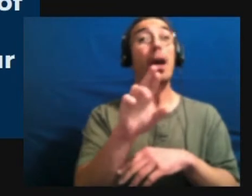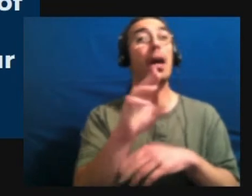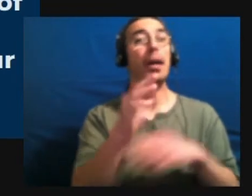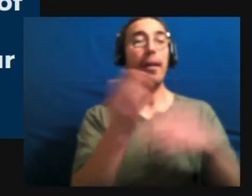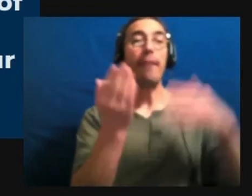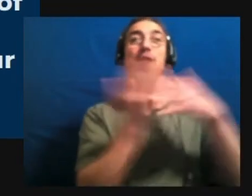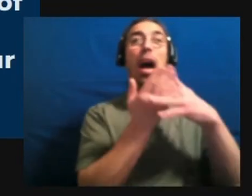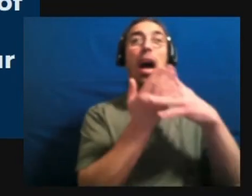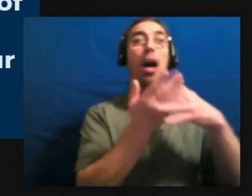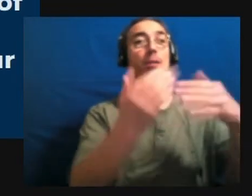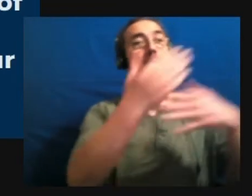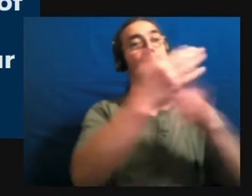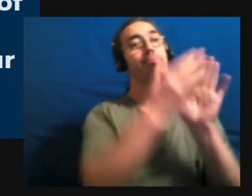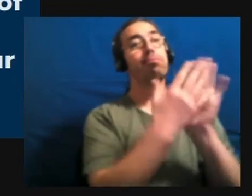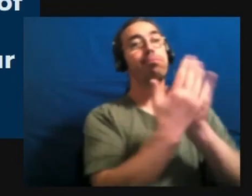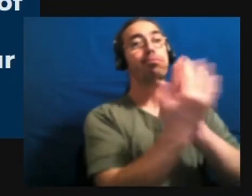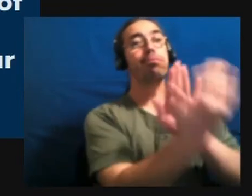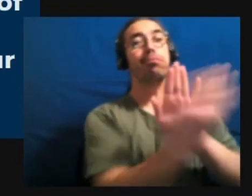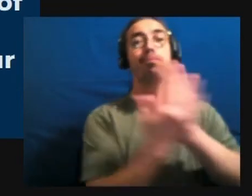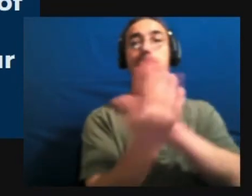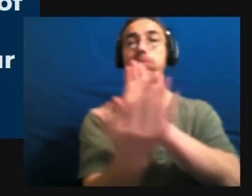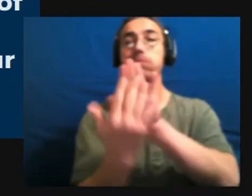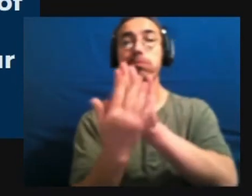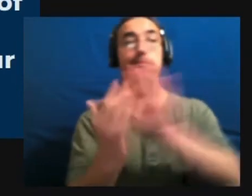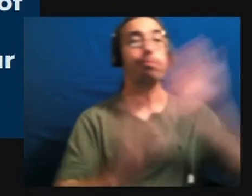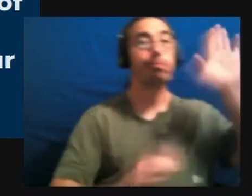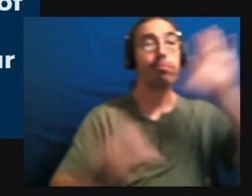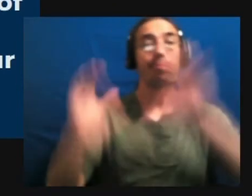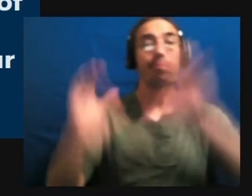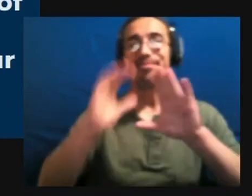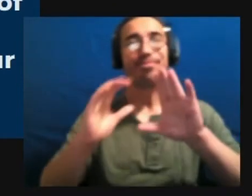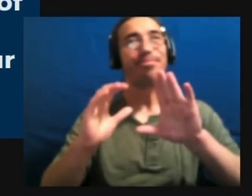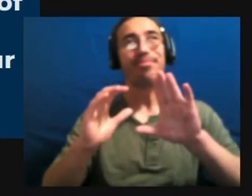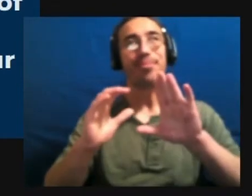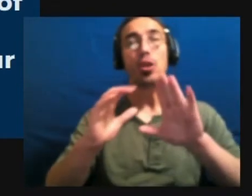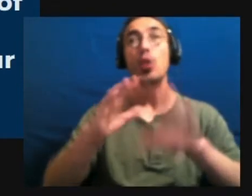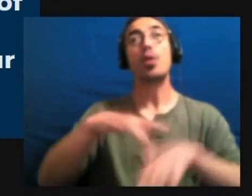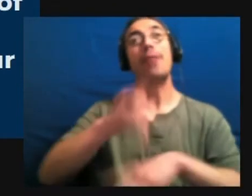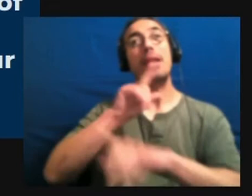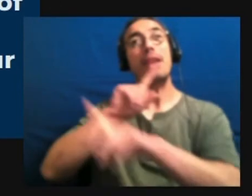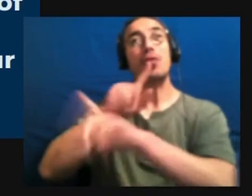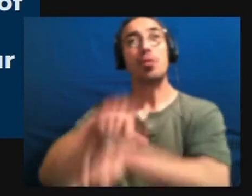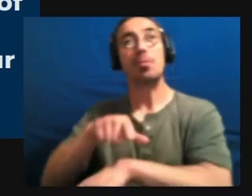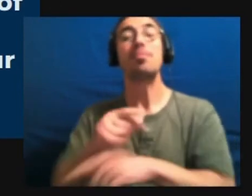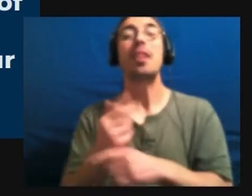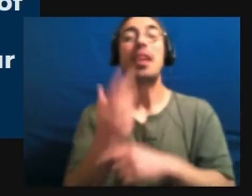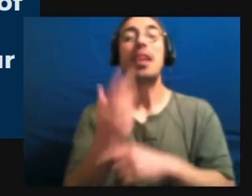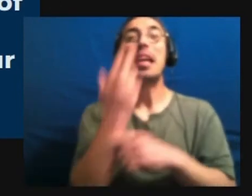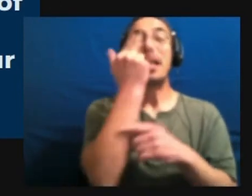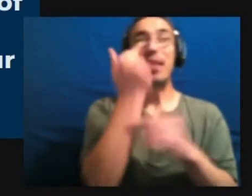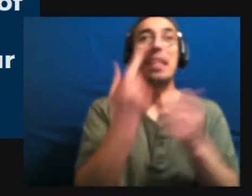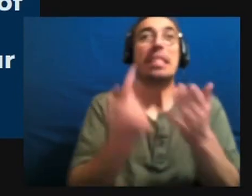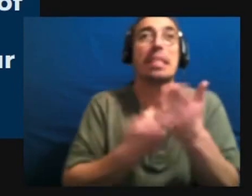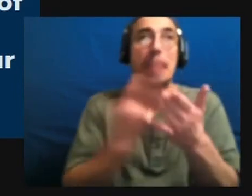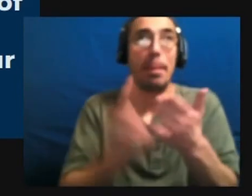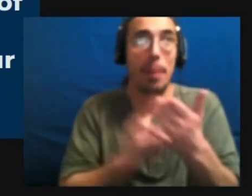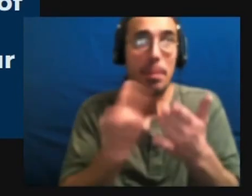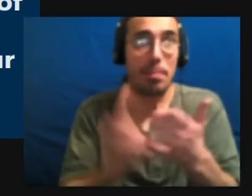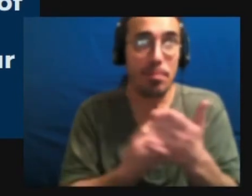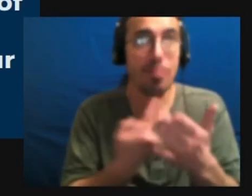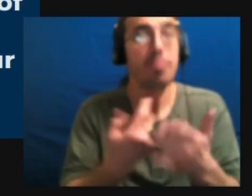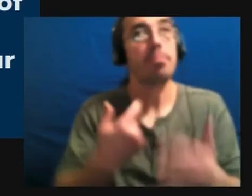get things, which was hilarious to me at the time. There are so many things that I